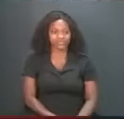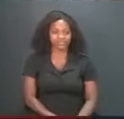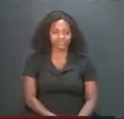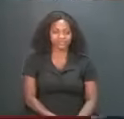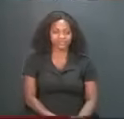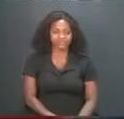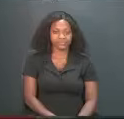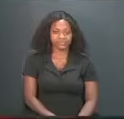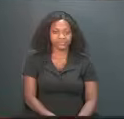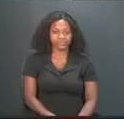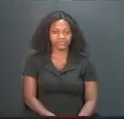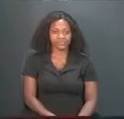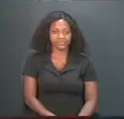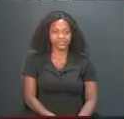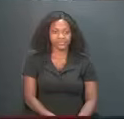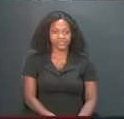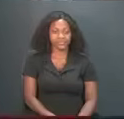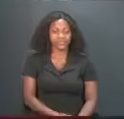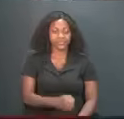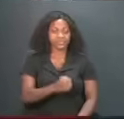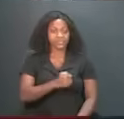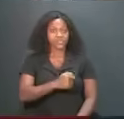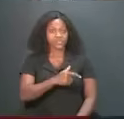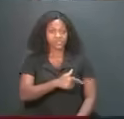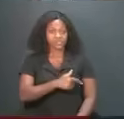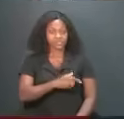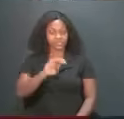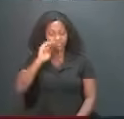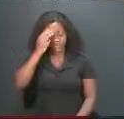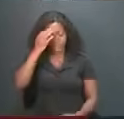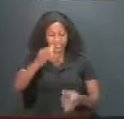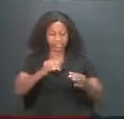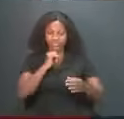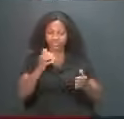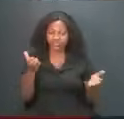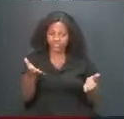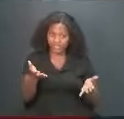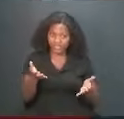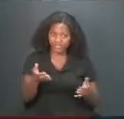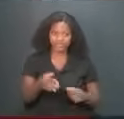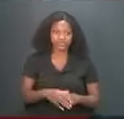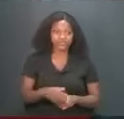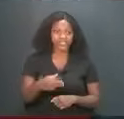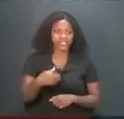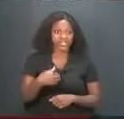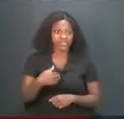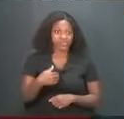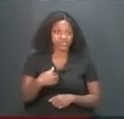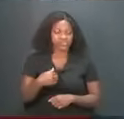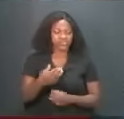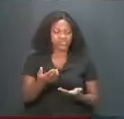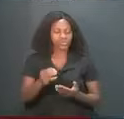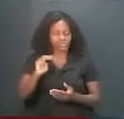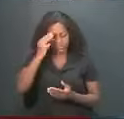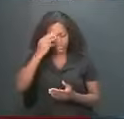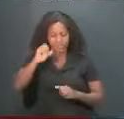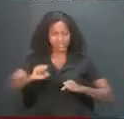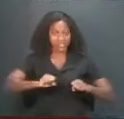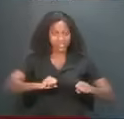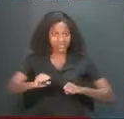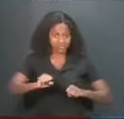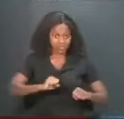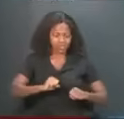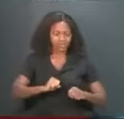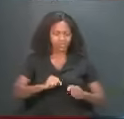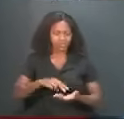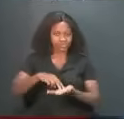33. The Attorney General and Minister for Justice is not here, so we'll have the Minister for Sports and Recreation to move the